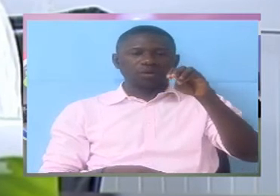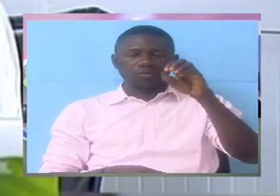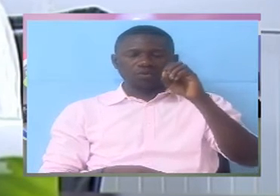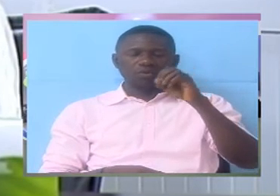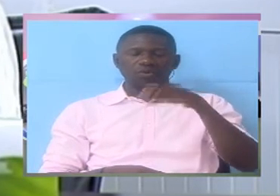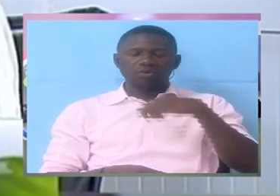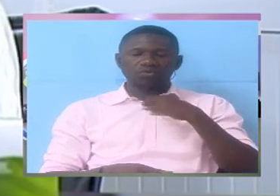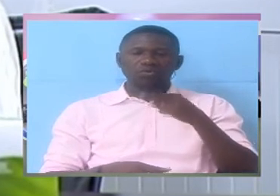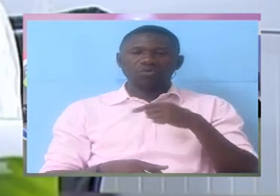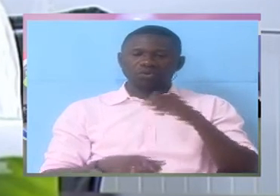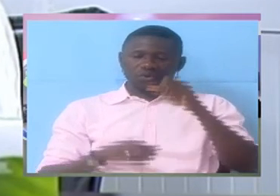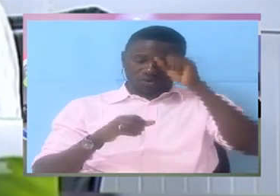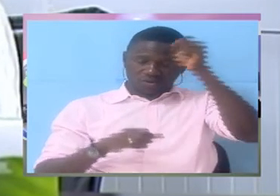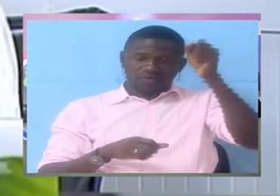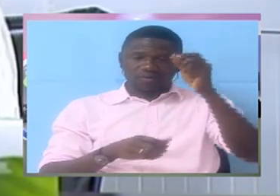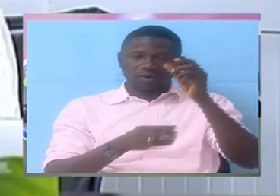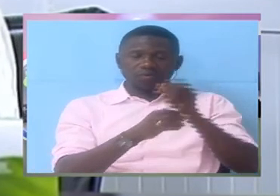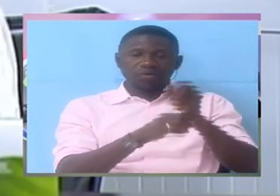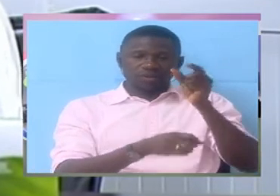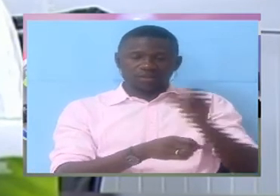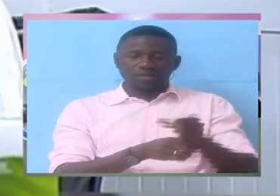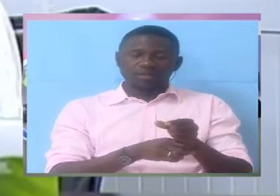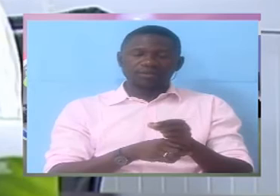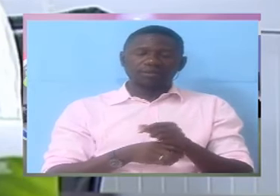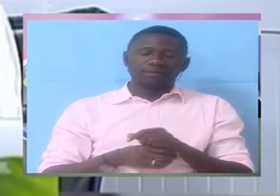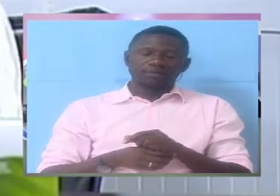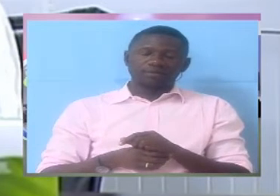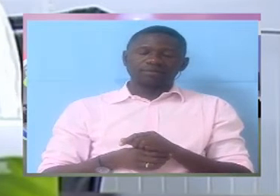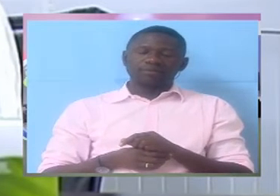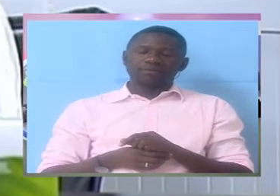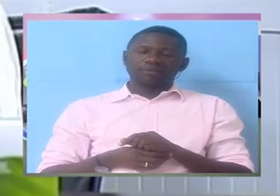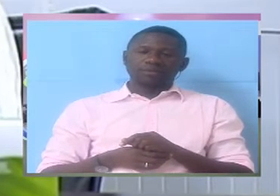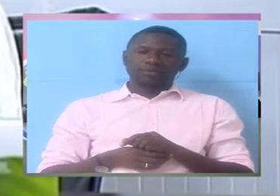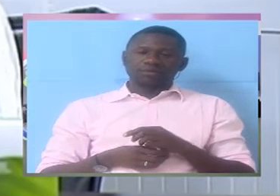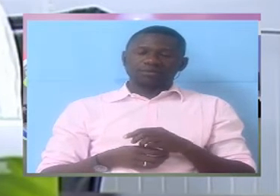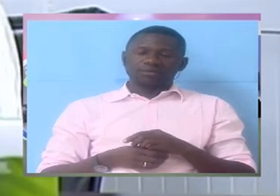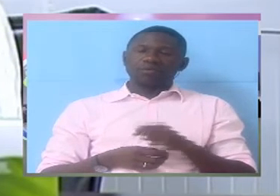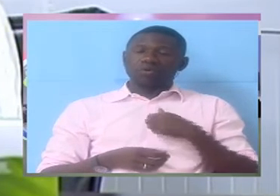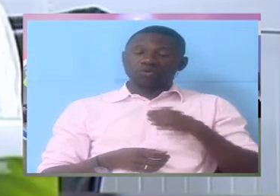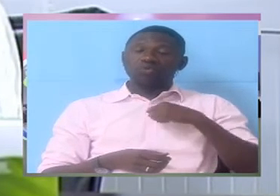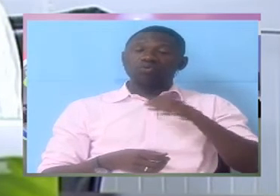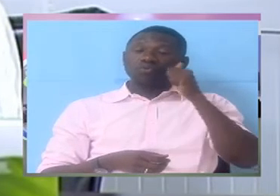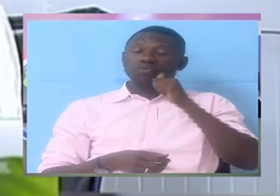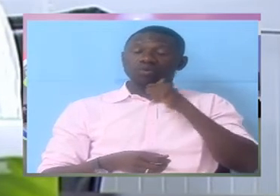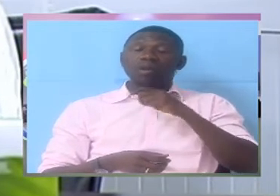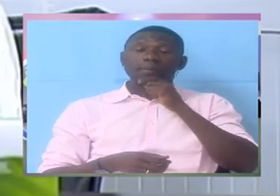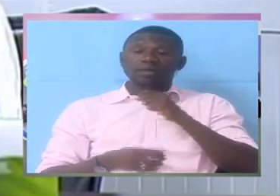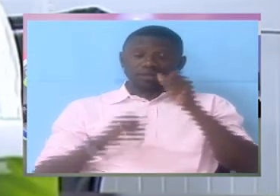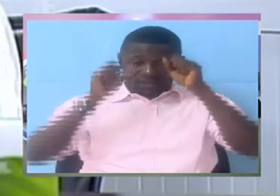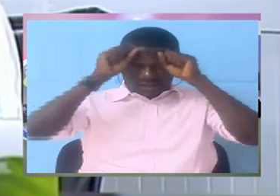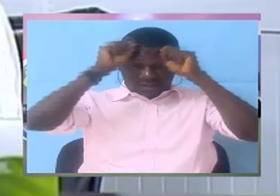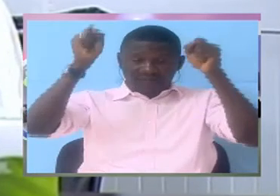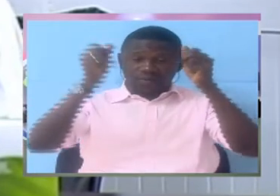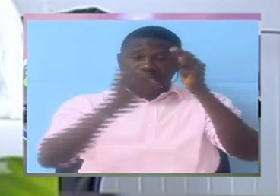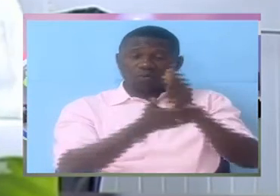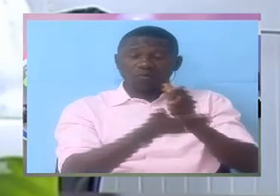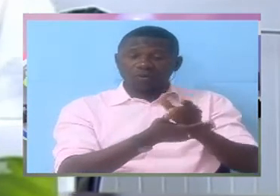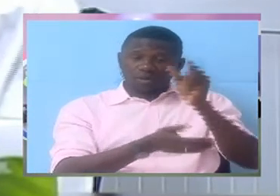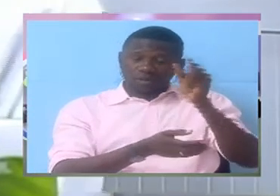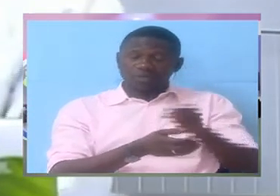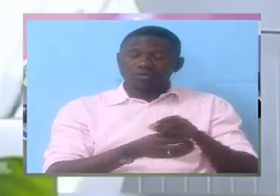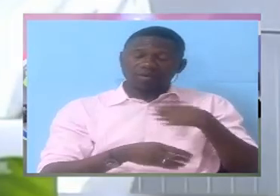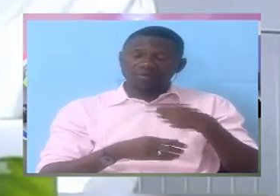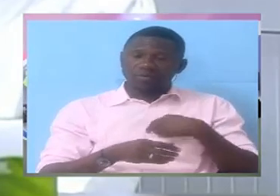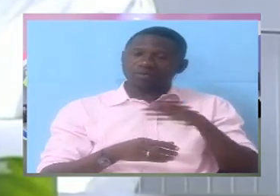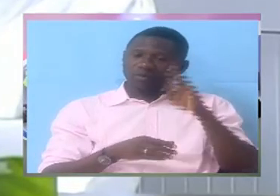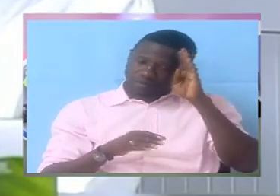as a state witness, but they go in for plea bargaining. Asike banko la sedo ti barbitumi ba kala nyineti kadaniro ke pour ko